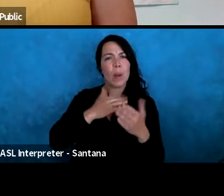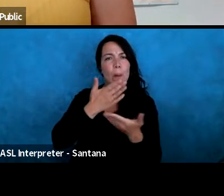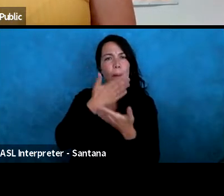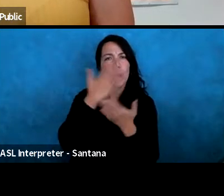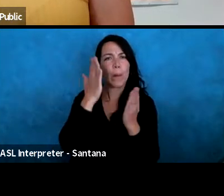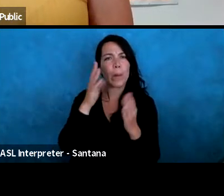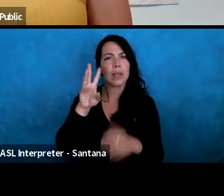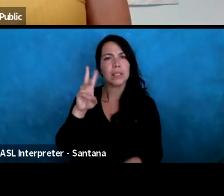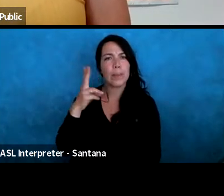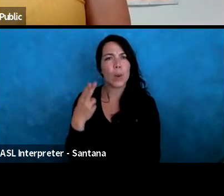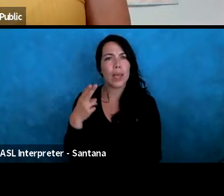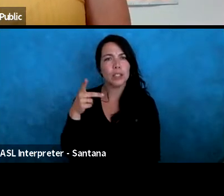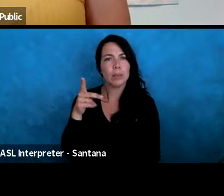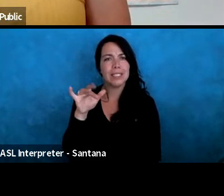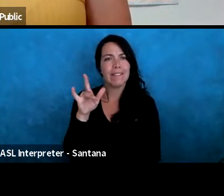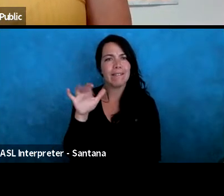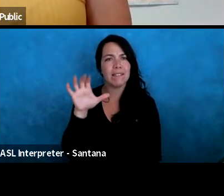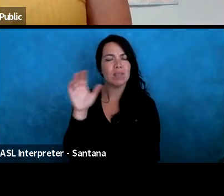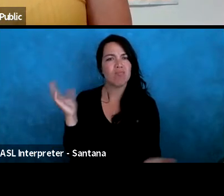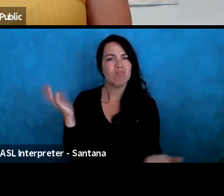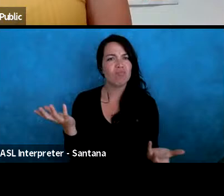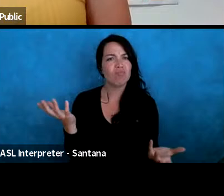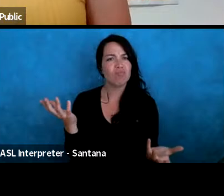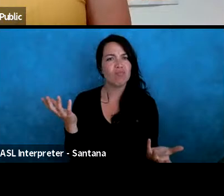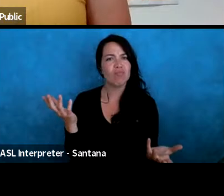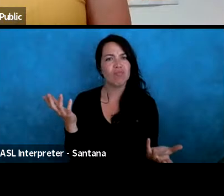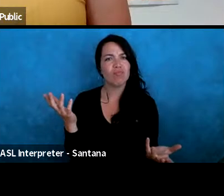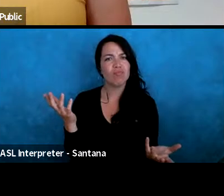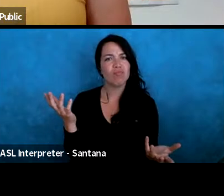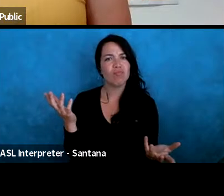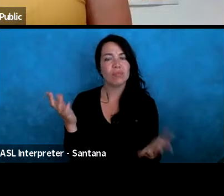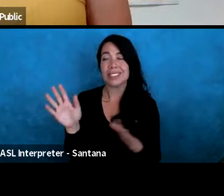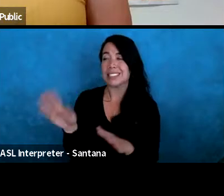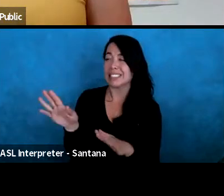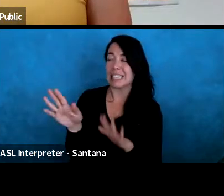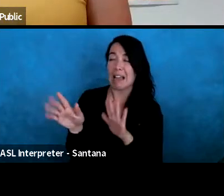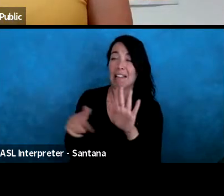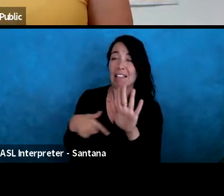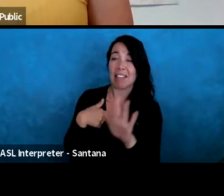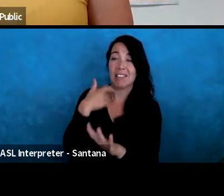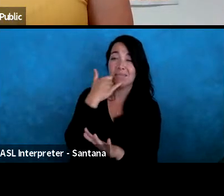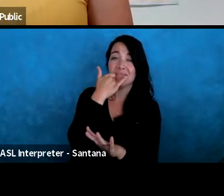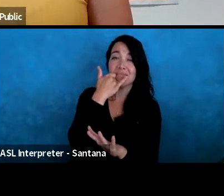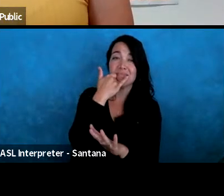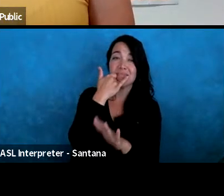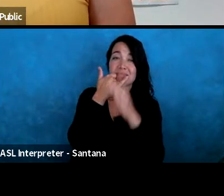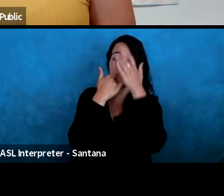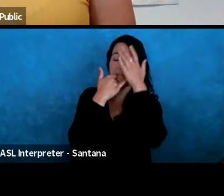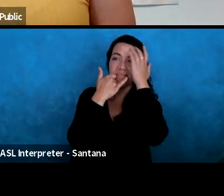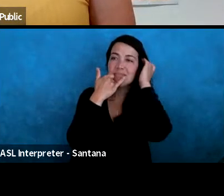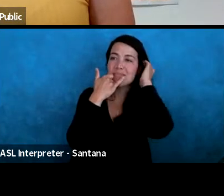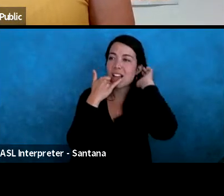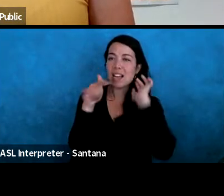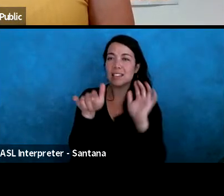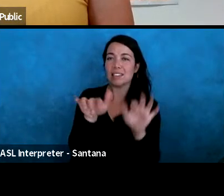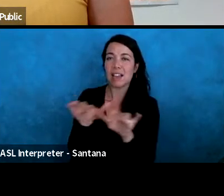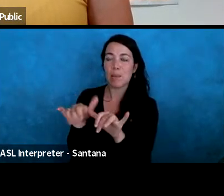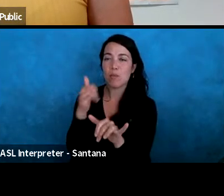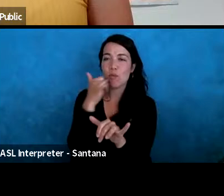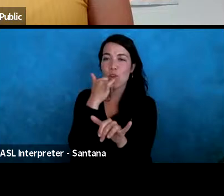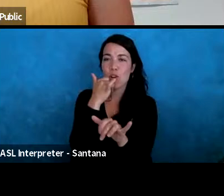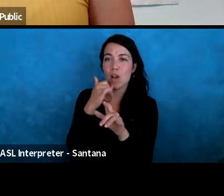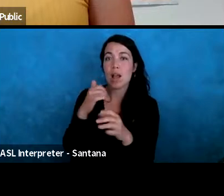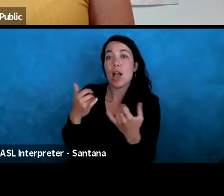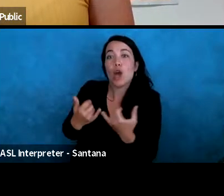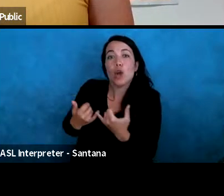But what is the mayor? I think that that was a typo. I think that it's currently the Souter Miller and Associates is